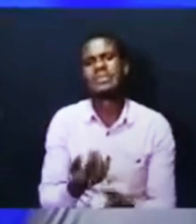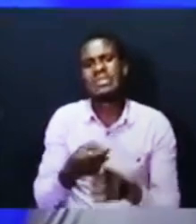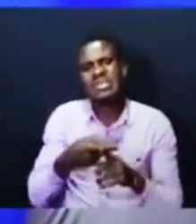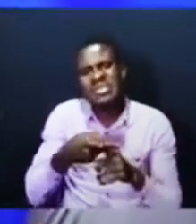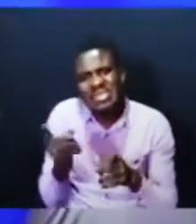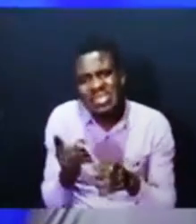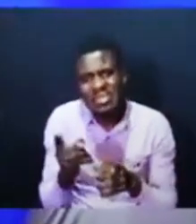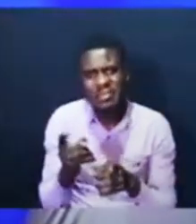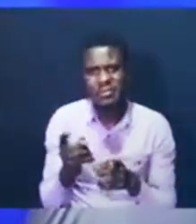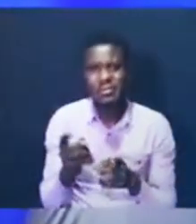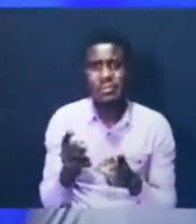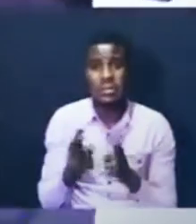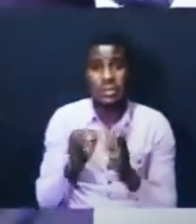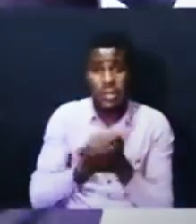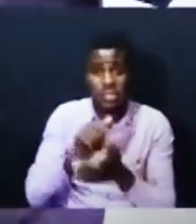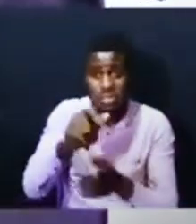blows.